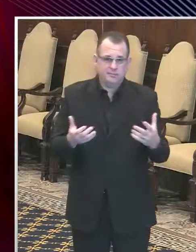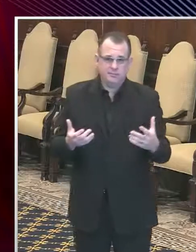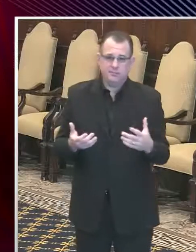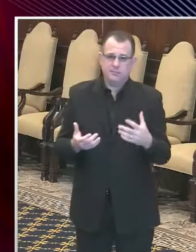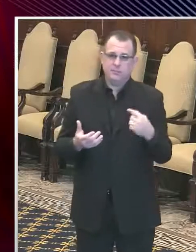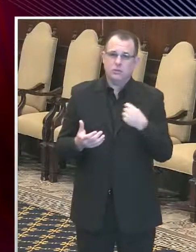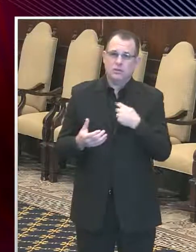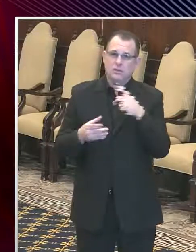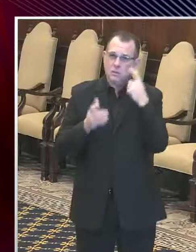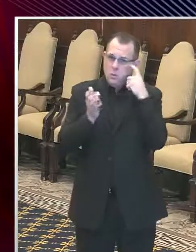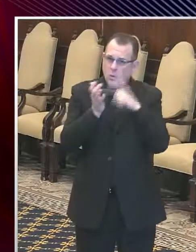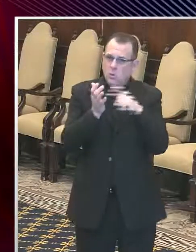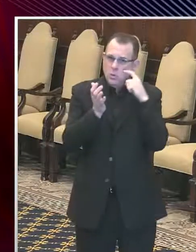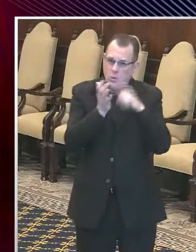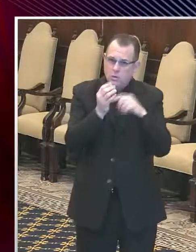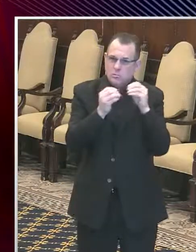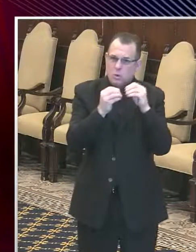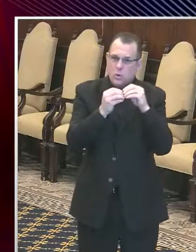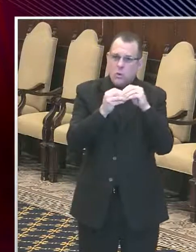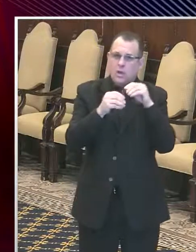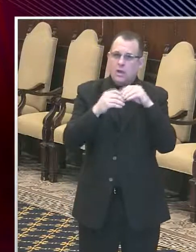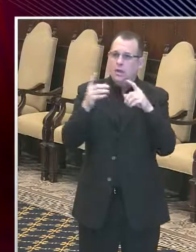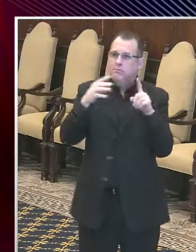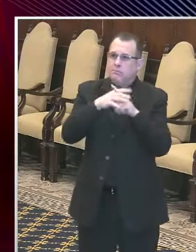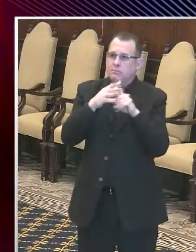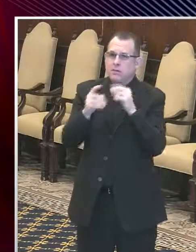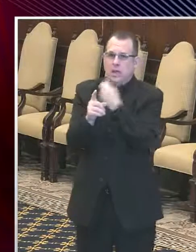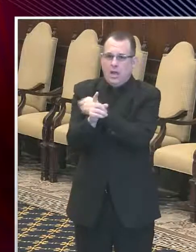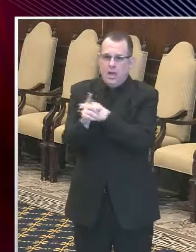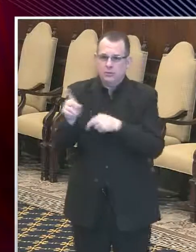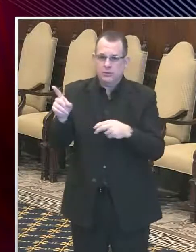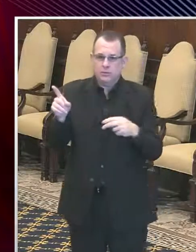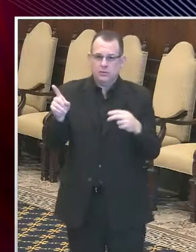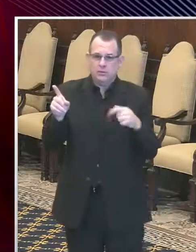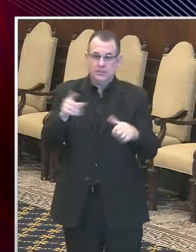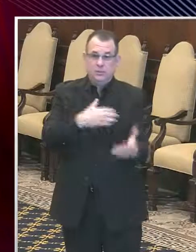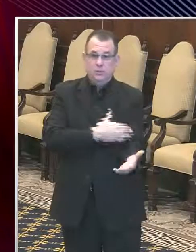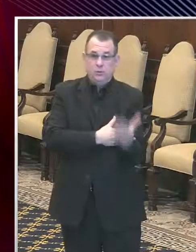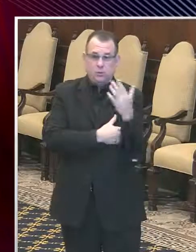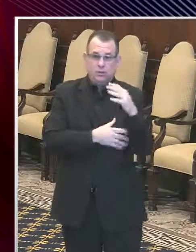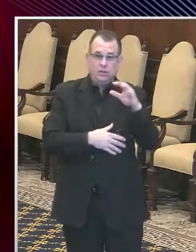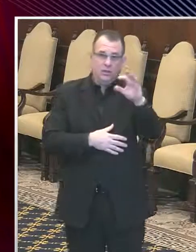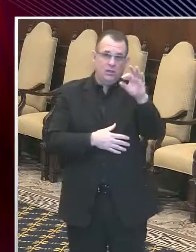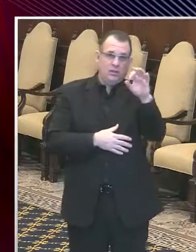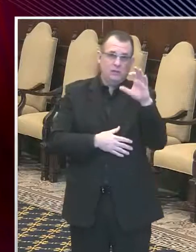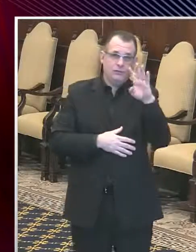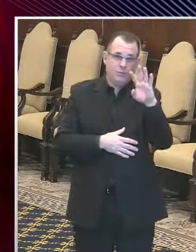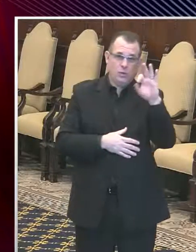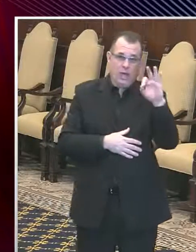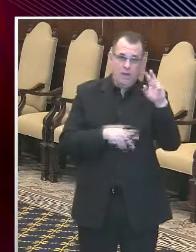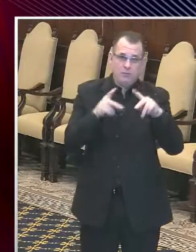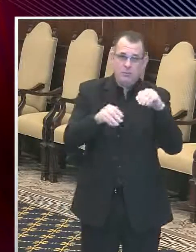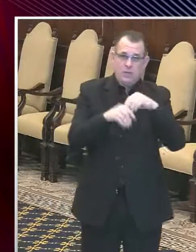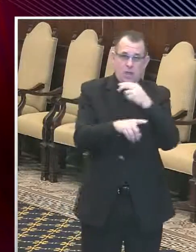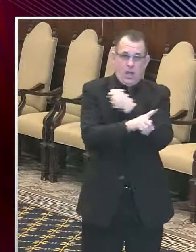in hospitals. As of this morning, there were 949 people with coronavirus infection in Philadelphia hospitals,